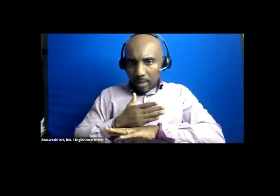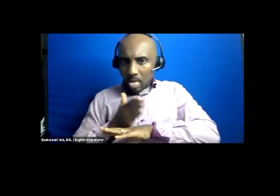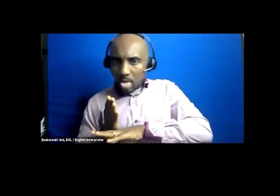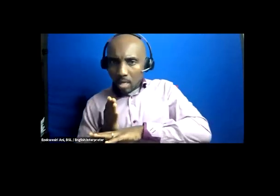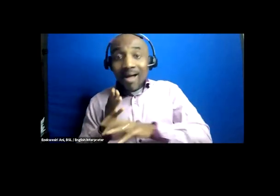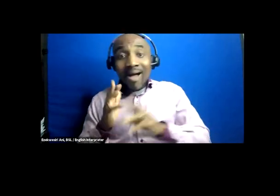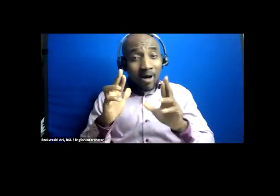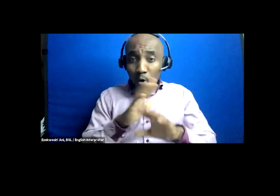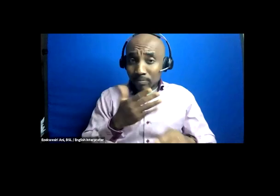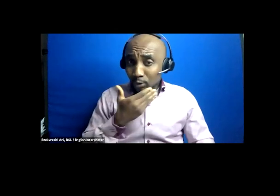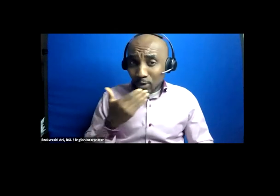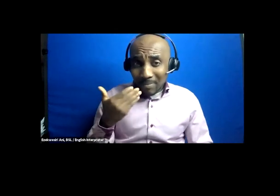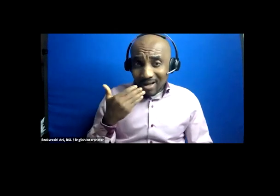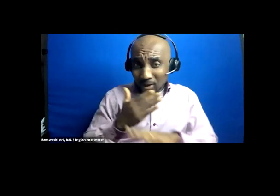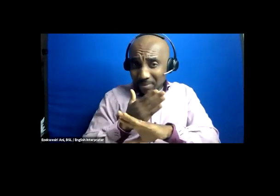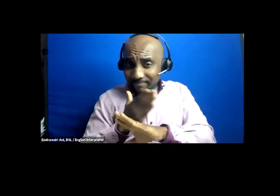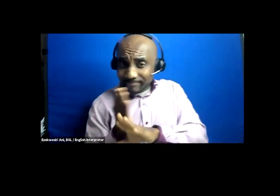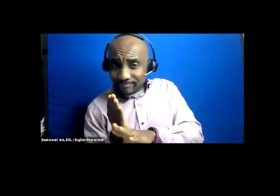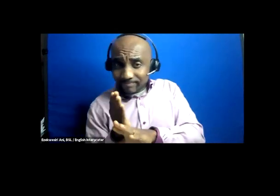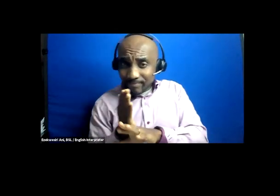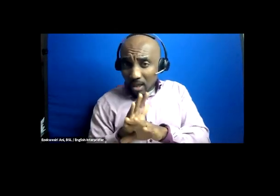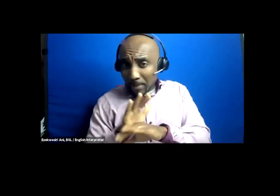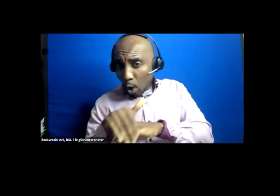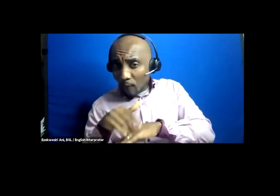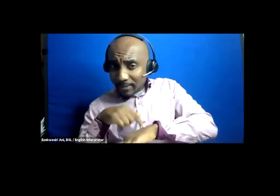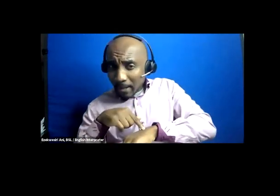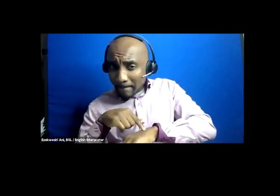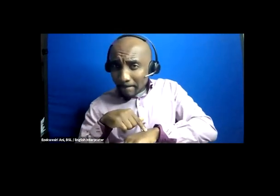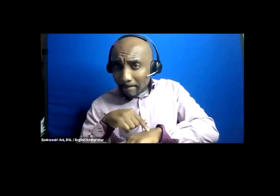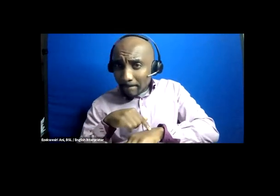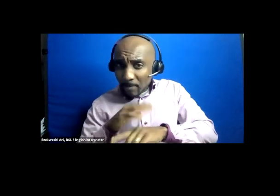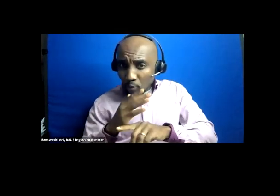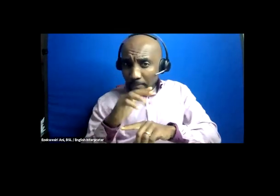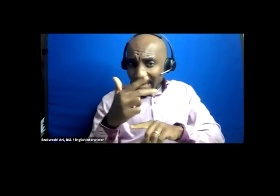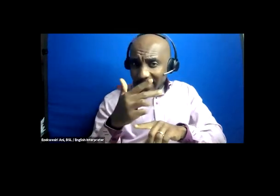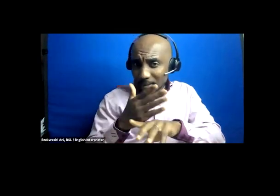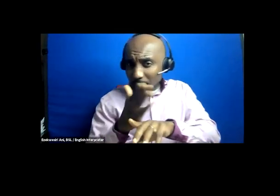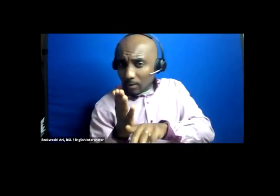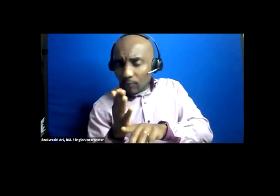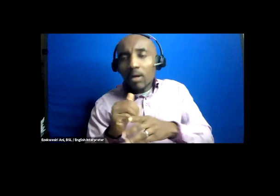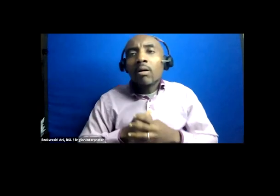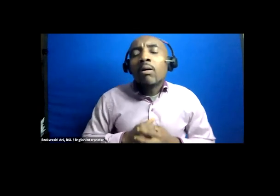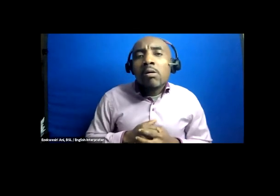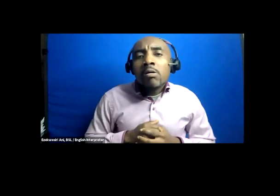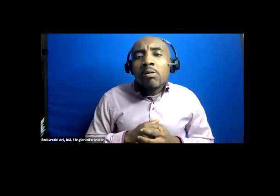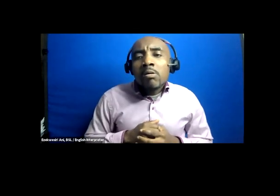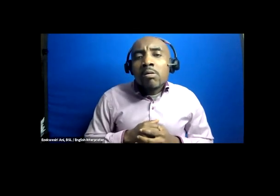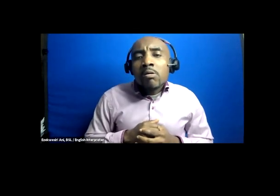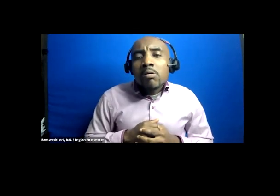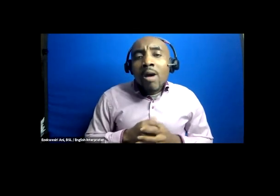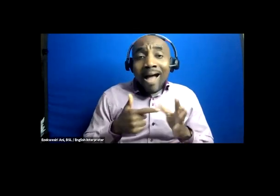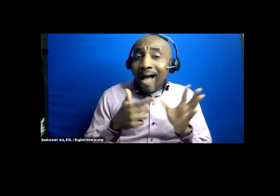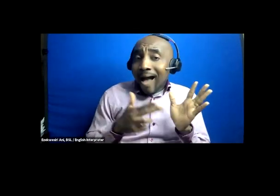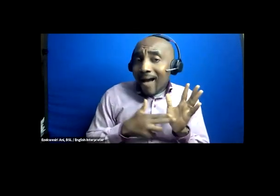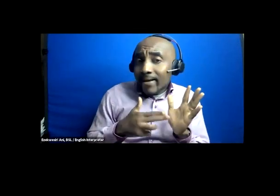don't mind. I know we've been slightly over, might run over from 8. But do you want to say, Anne,